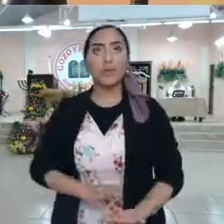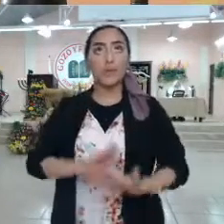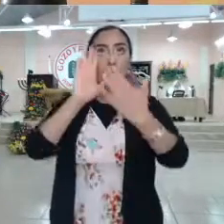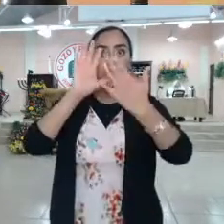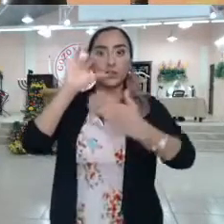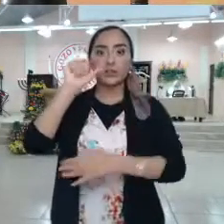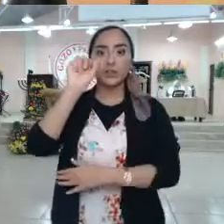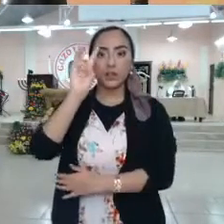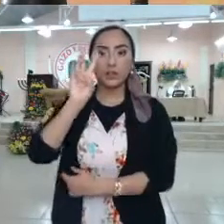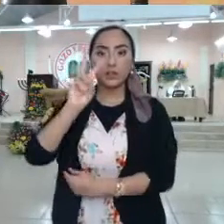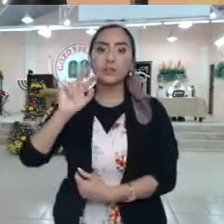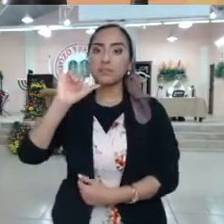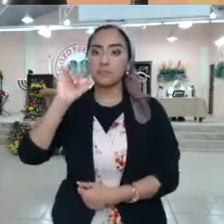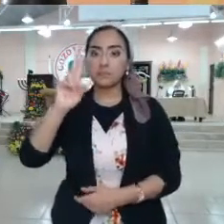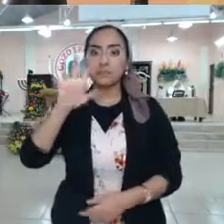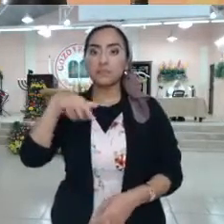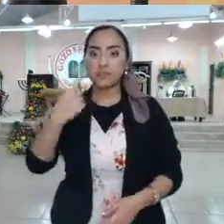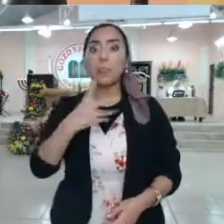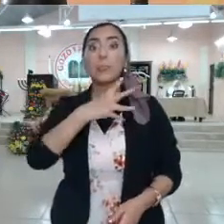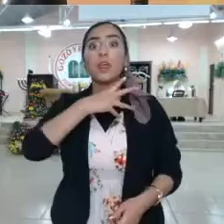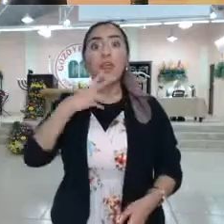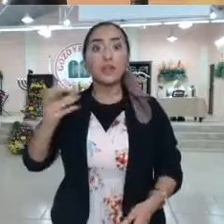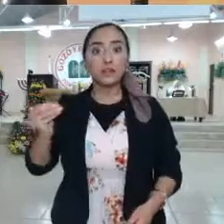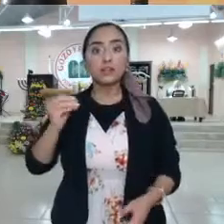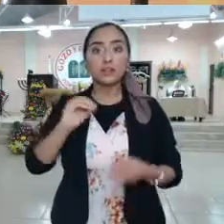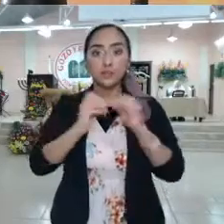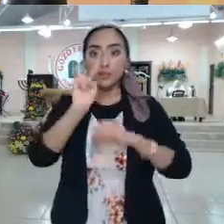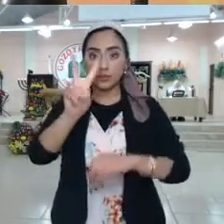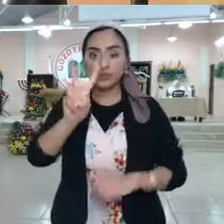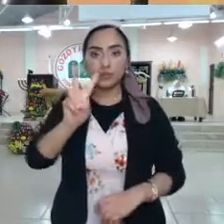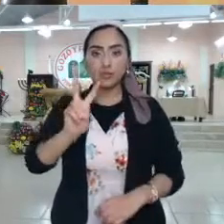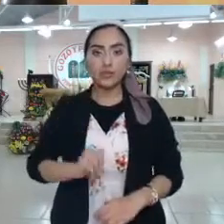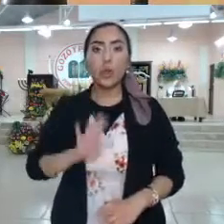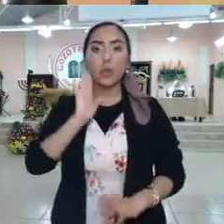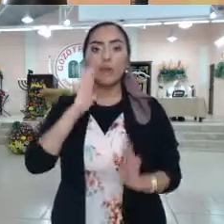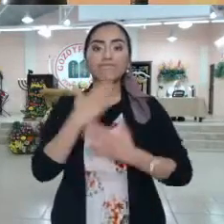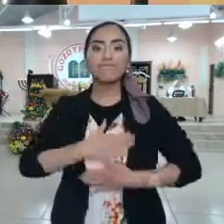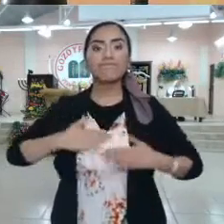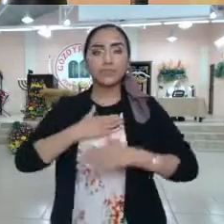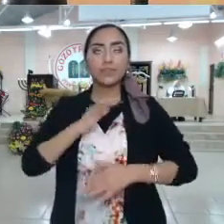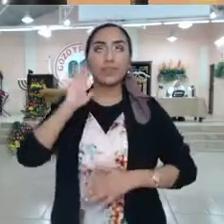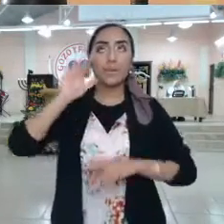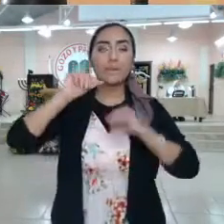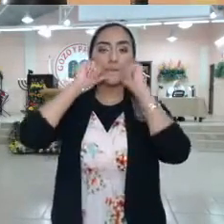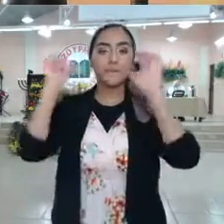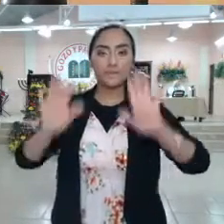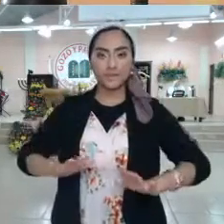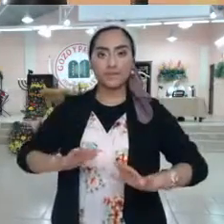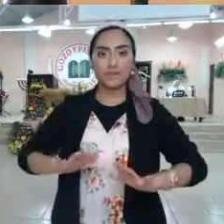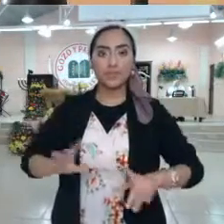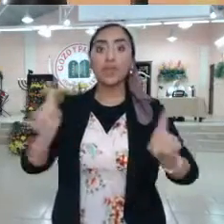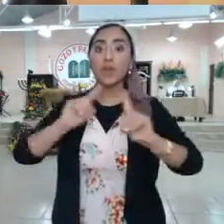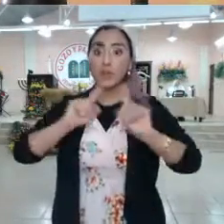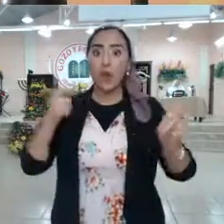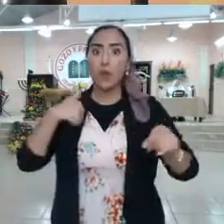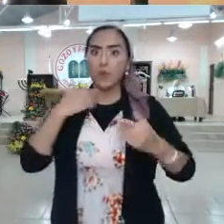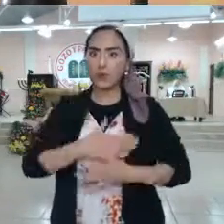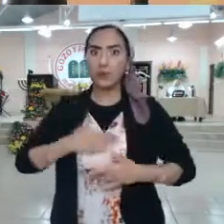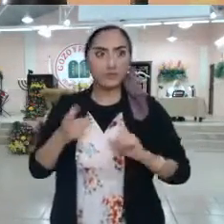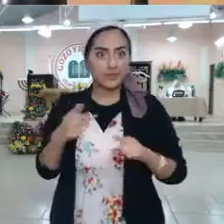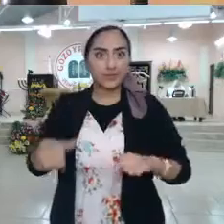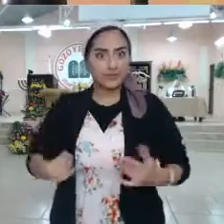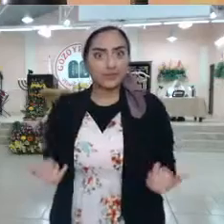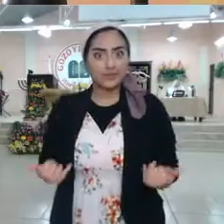de accepted Yahshua. in front of ¿Quién es Joshua's Yahweh? presence, who is Y Yahweh. dos, And two, disfrutaremos de sus we will enjoy bendiciones, his pero blessings. las disfrutamos desde